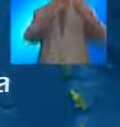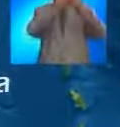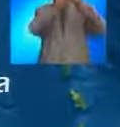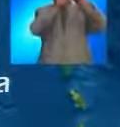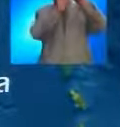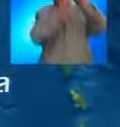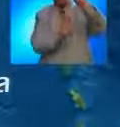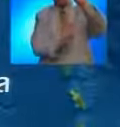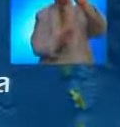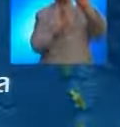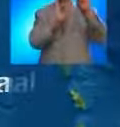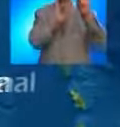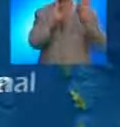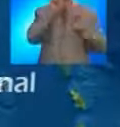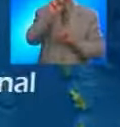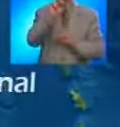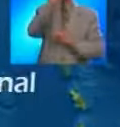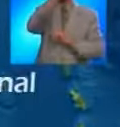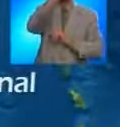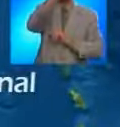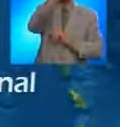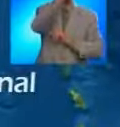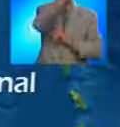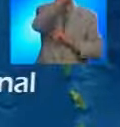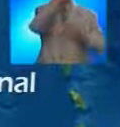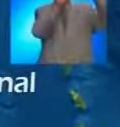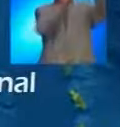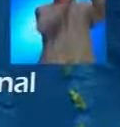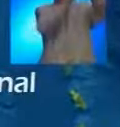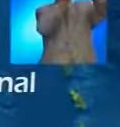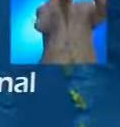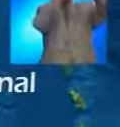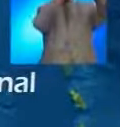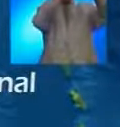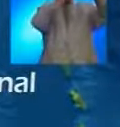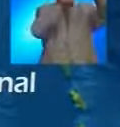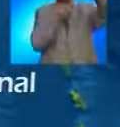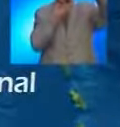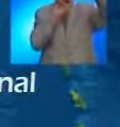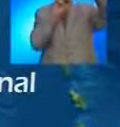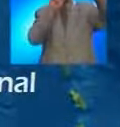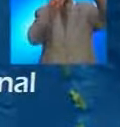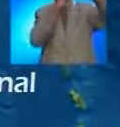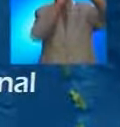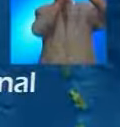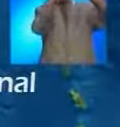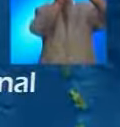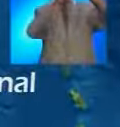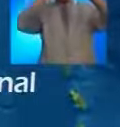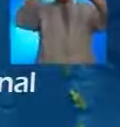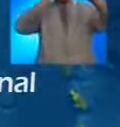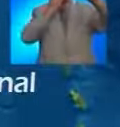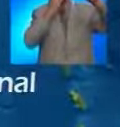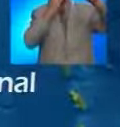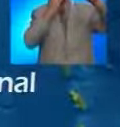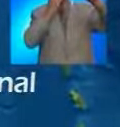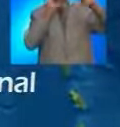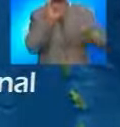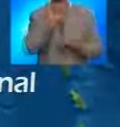faults. To the northwest, the septentrional fault extends from the Mona Passage into the Dominican Republic.